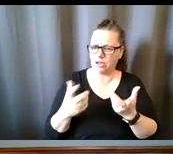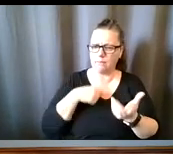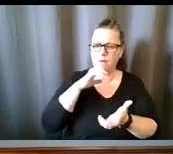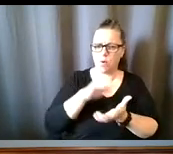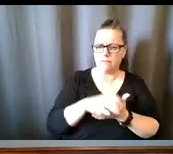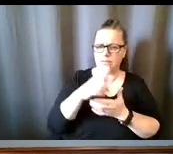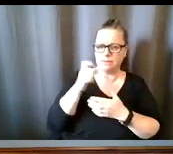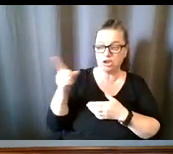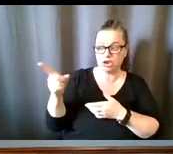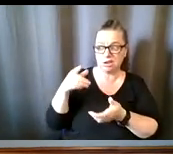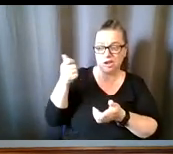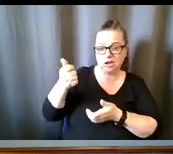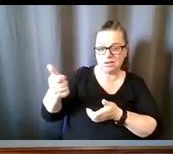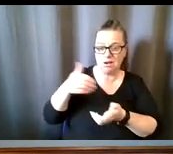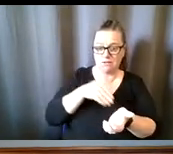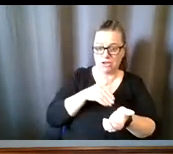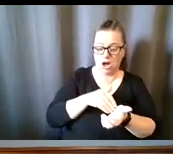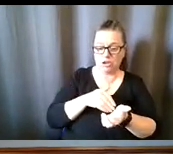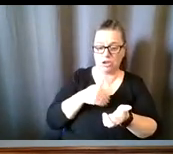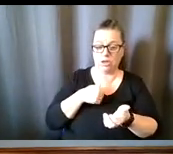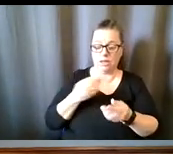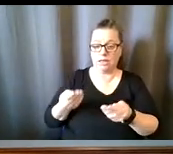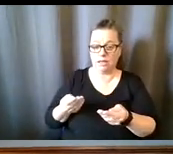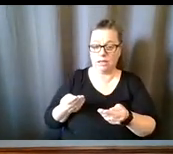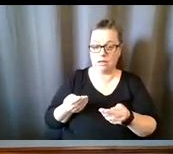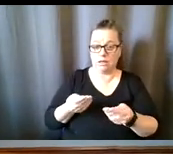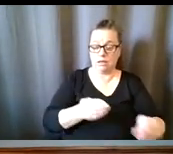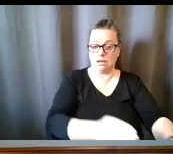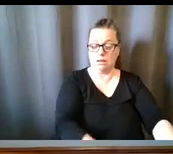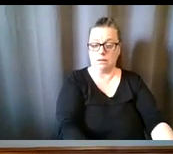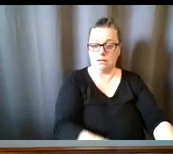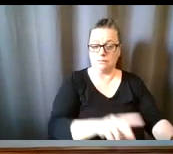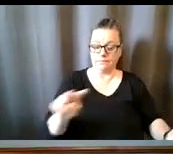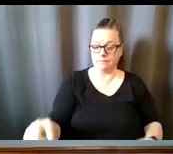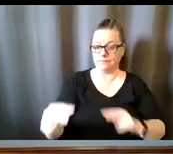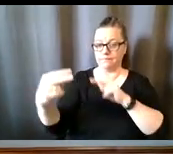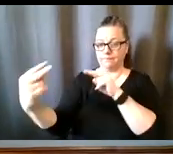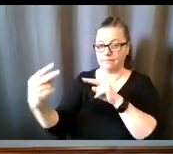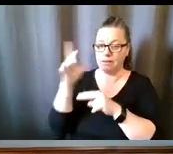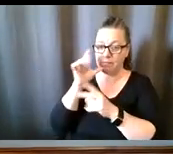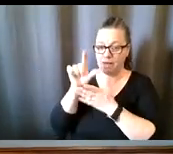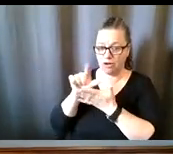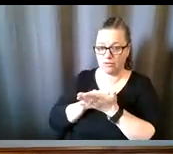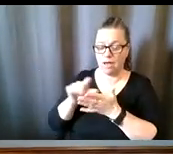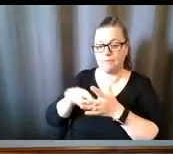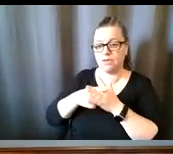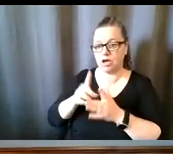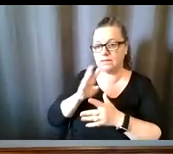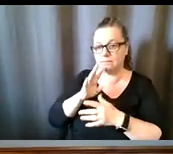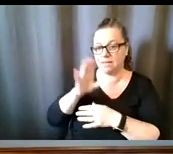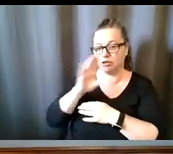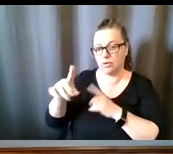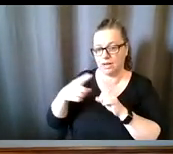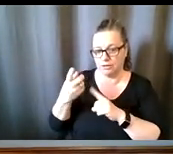because she's a doctor. Instantly, he put down the clipboard. He sat up, he turned and looked at my mother-in-law and started speaking directly to her.